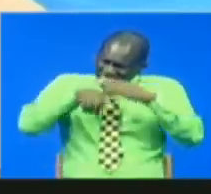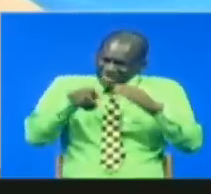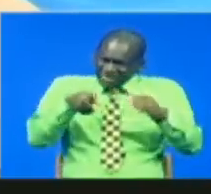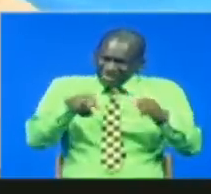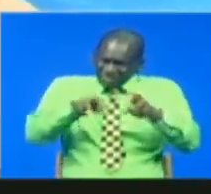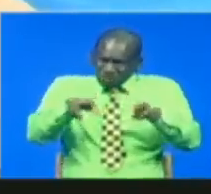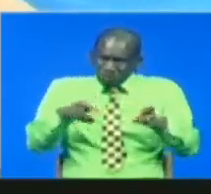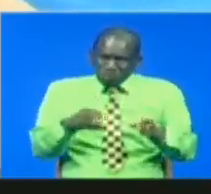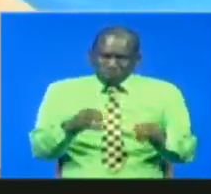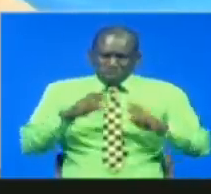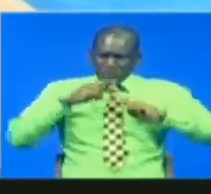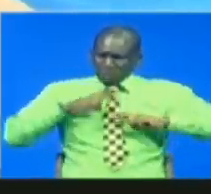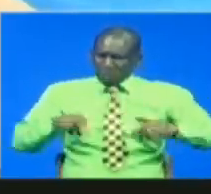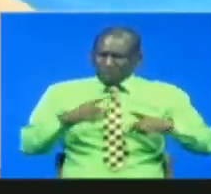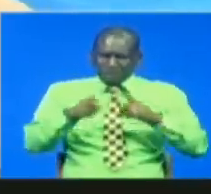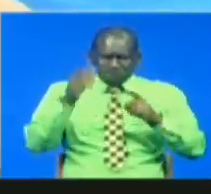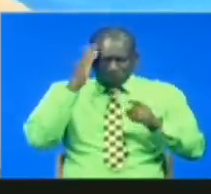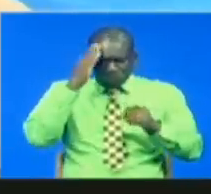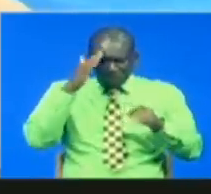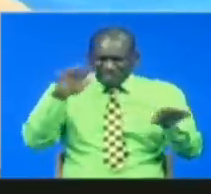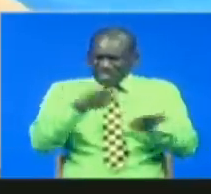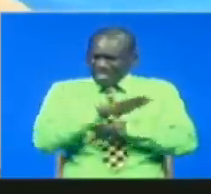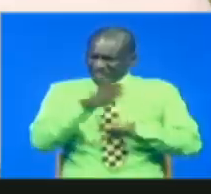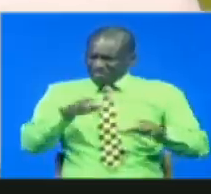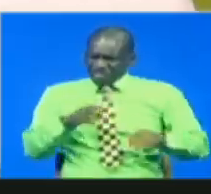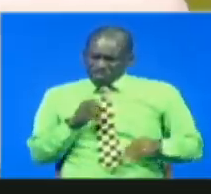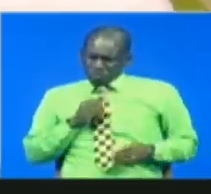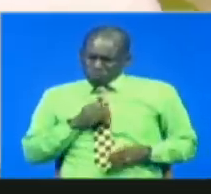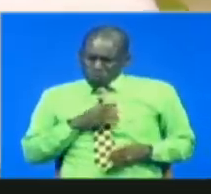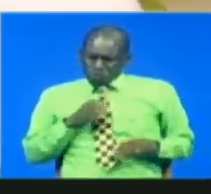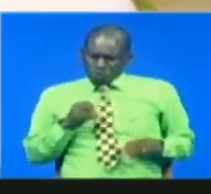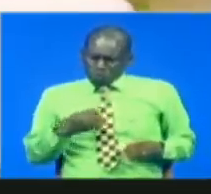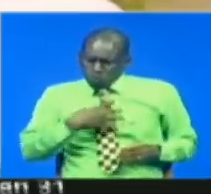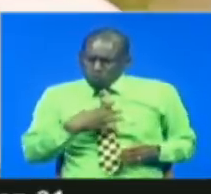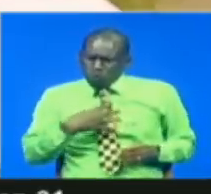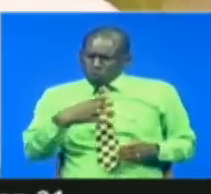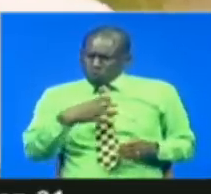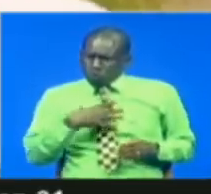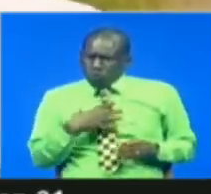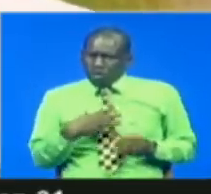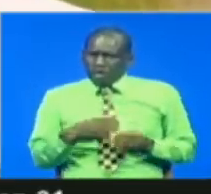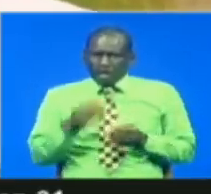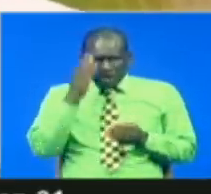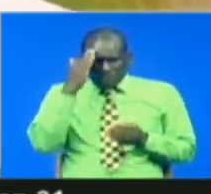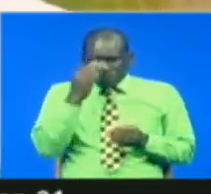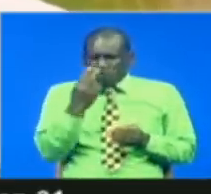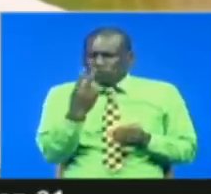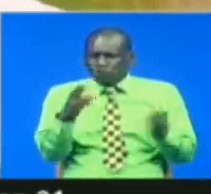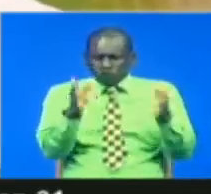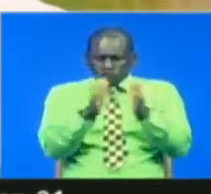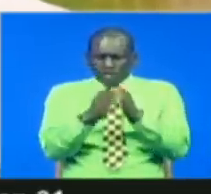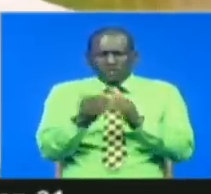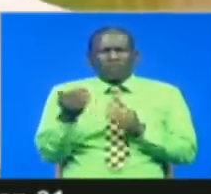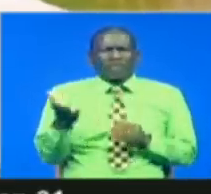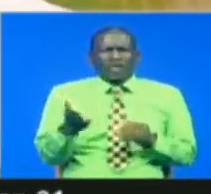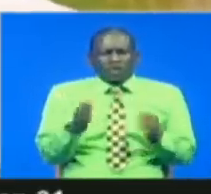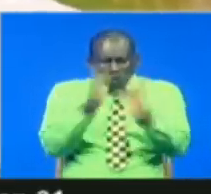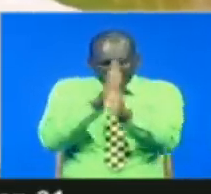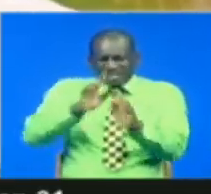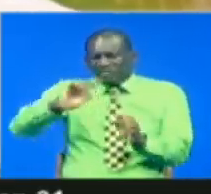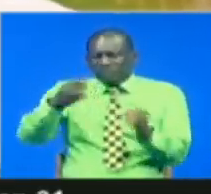relaxed, but you know everything, your heart is beating. I think there were two washrooms. We went and hid in the first